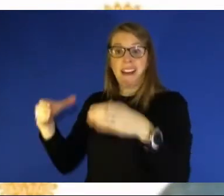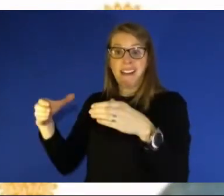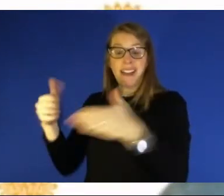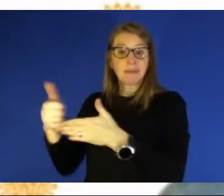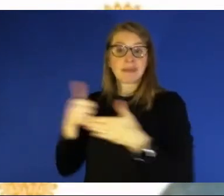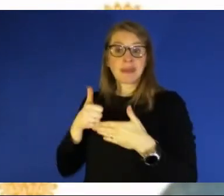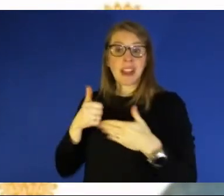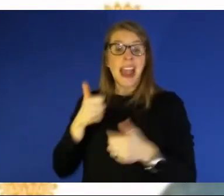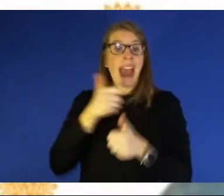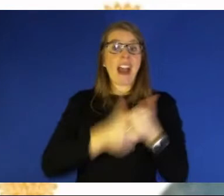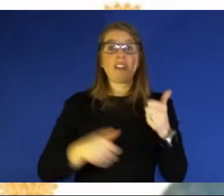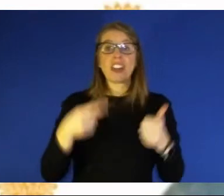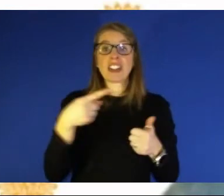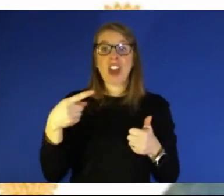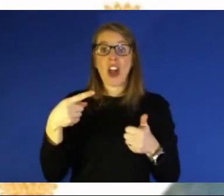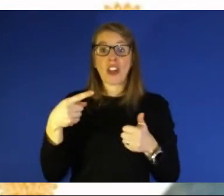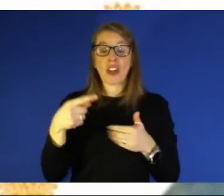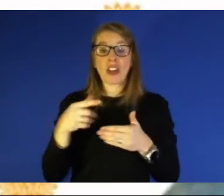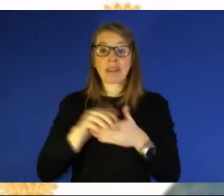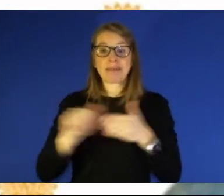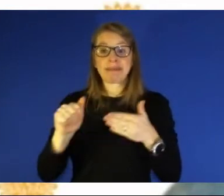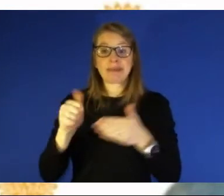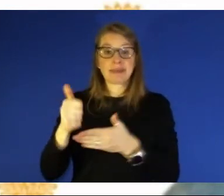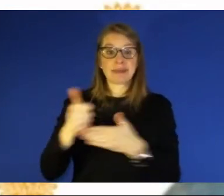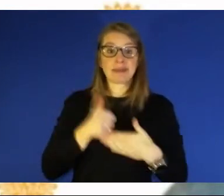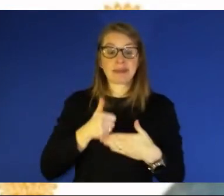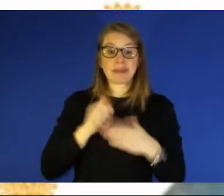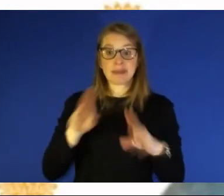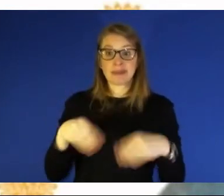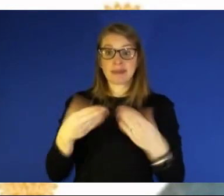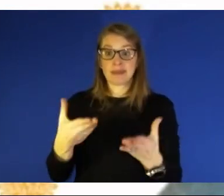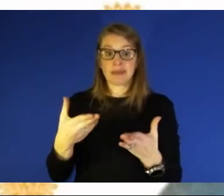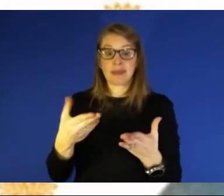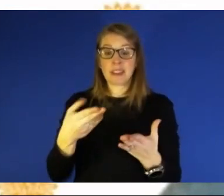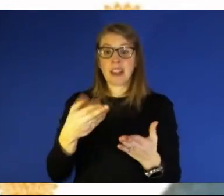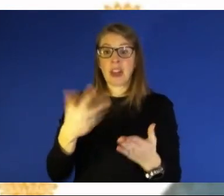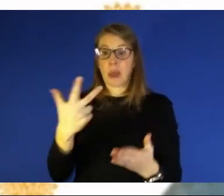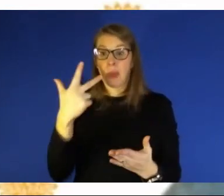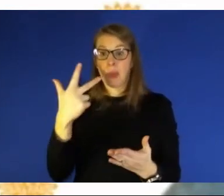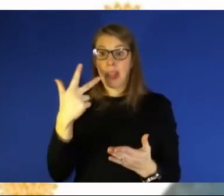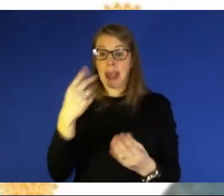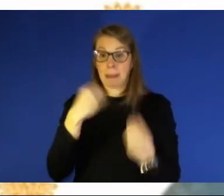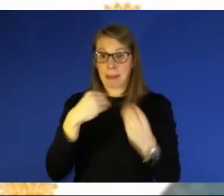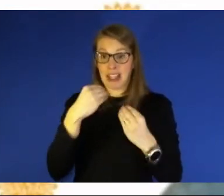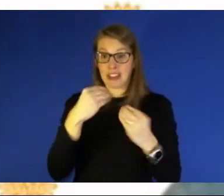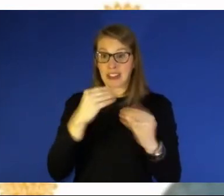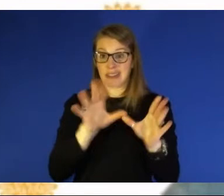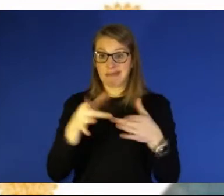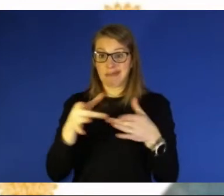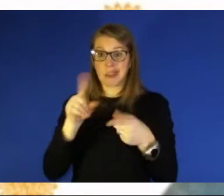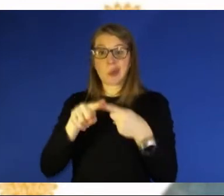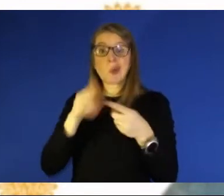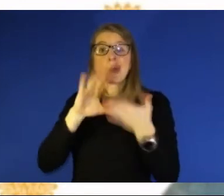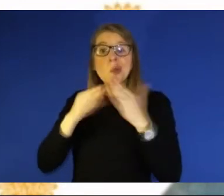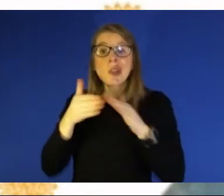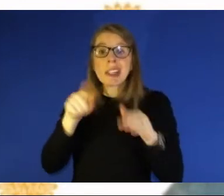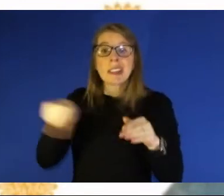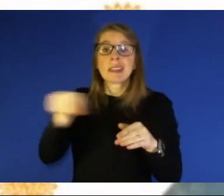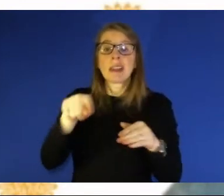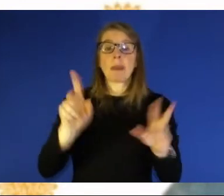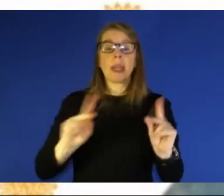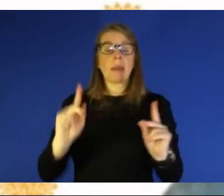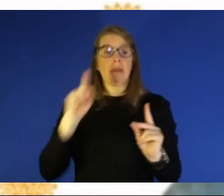dollar helps us to provide 3 meals to the community. And so I think a lot of times people hear those numbers and they